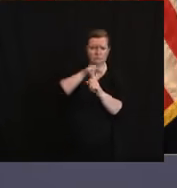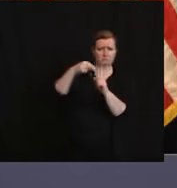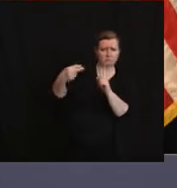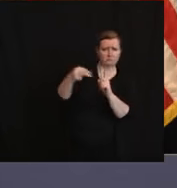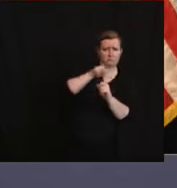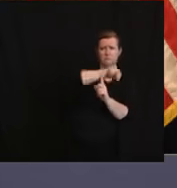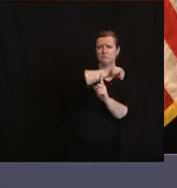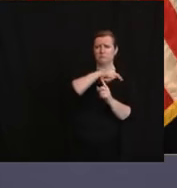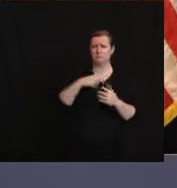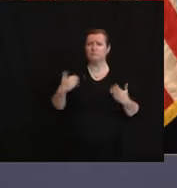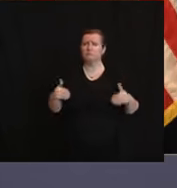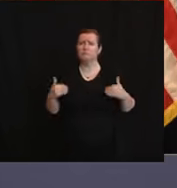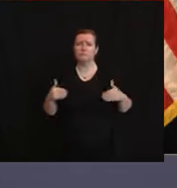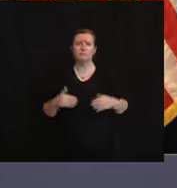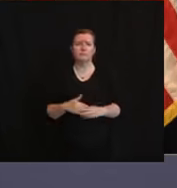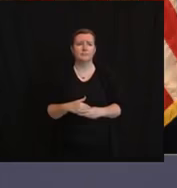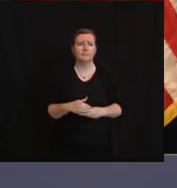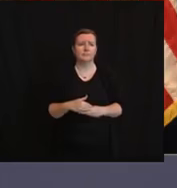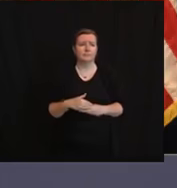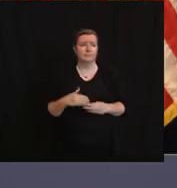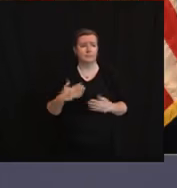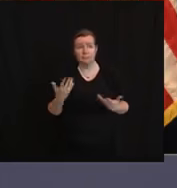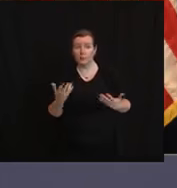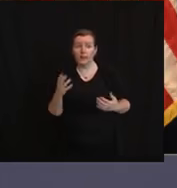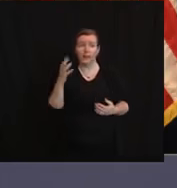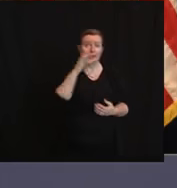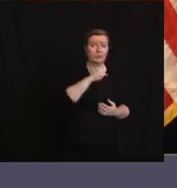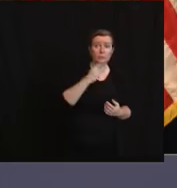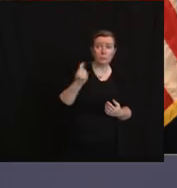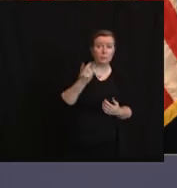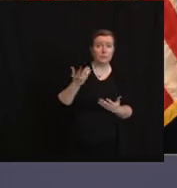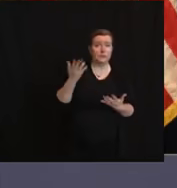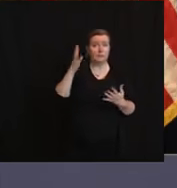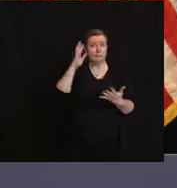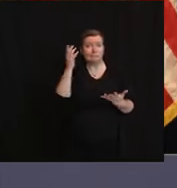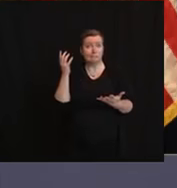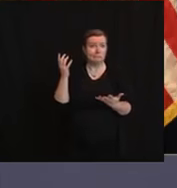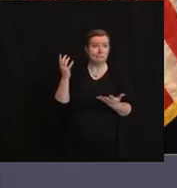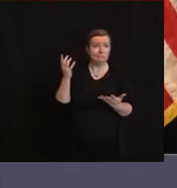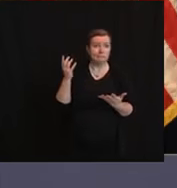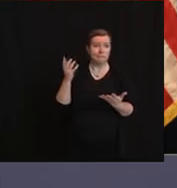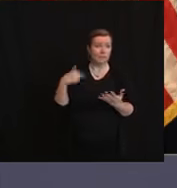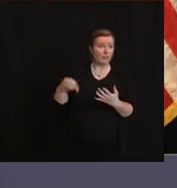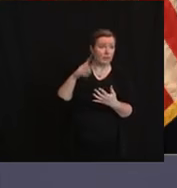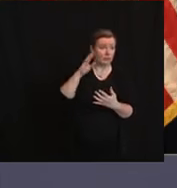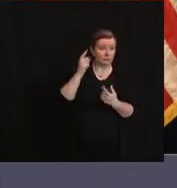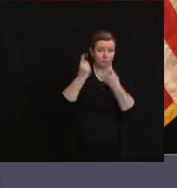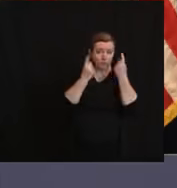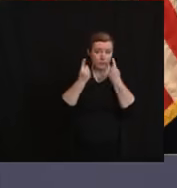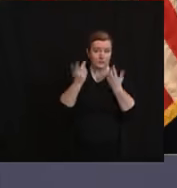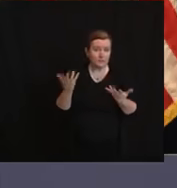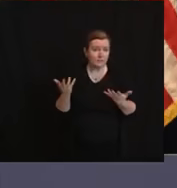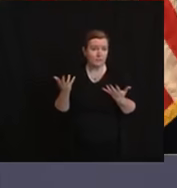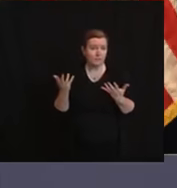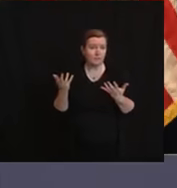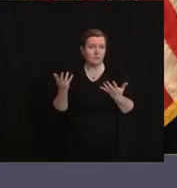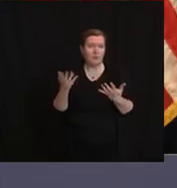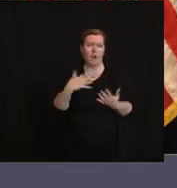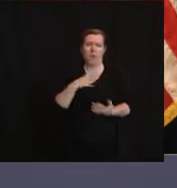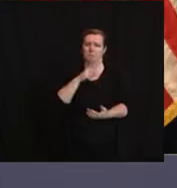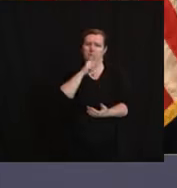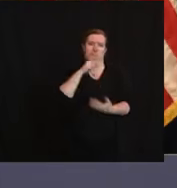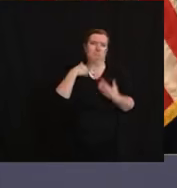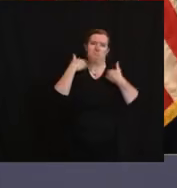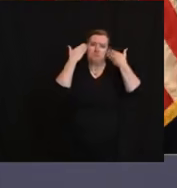me or for any of us to take any item off the table for consideration. It's a blank sheet of paper, and we'll go from there. Let's